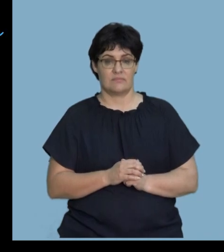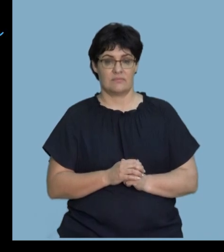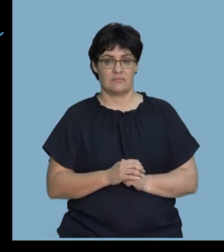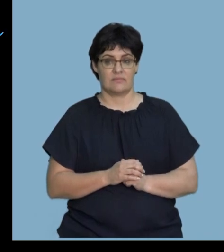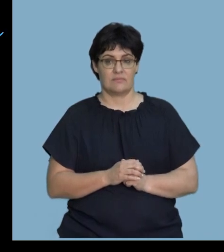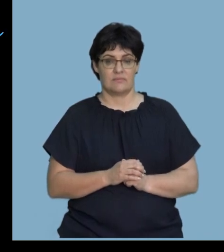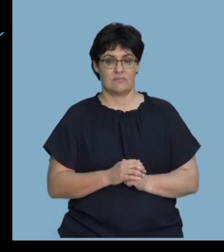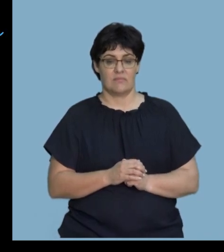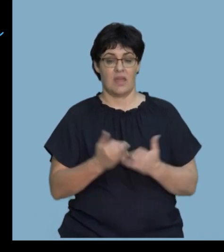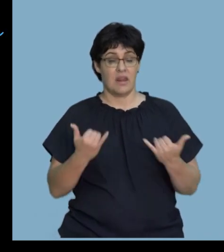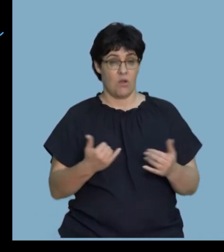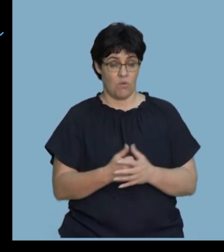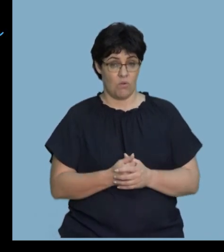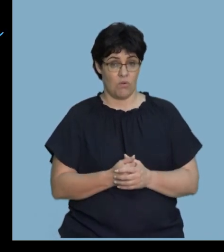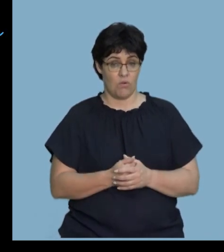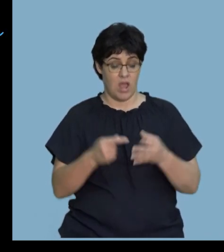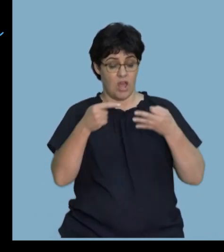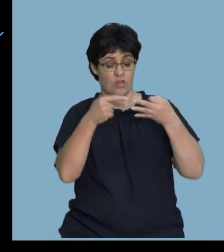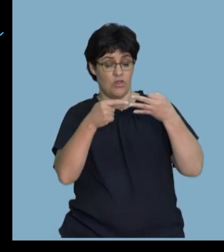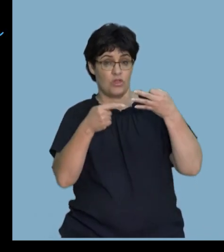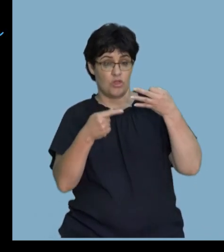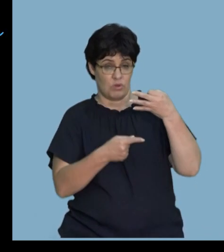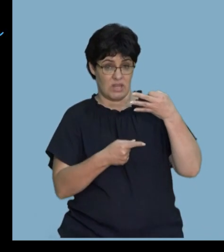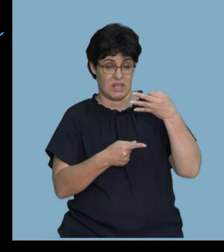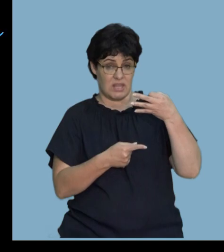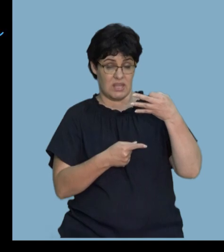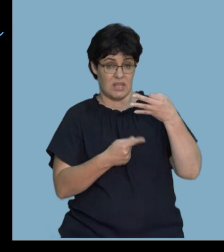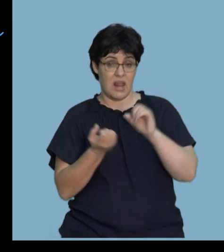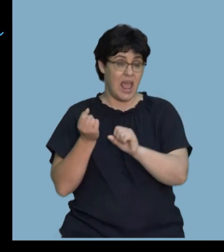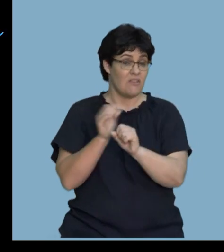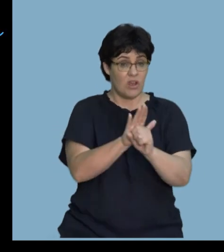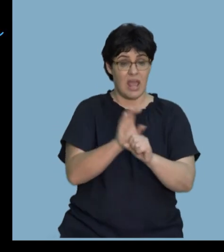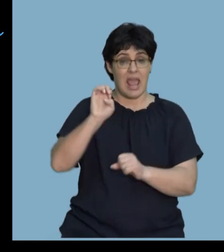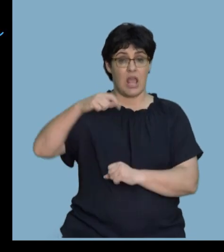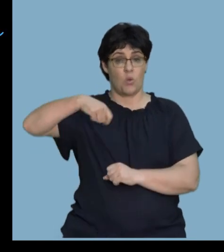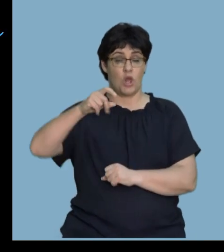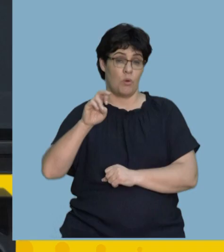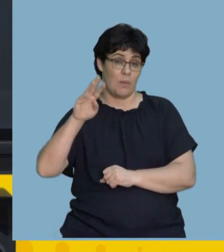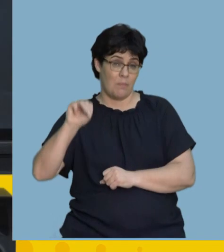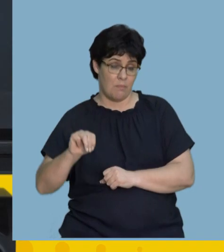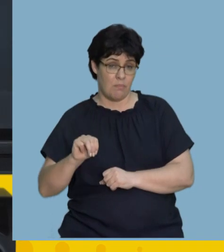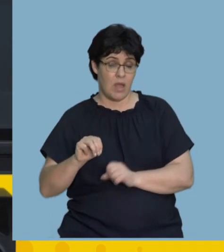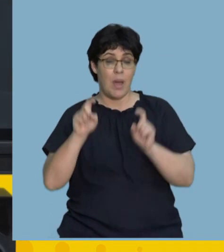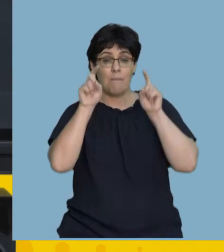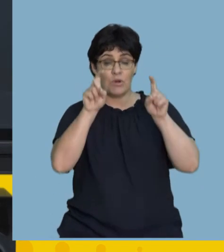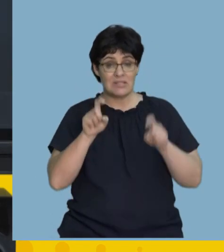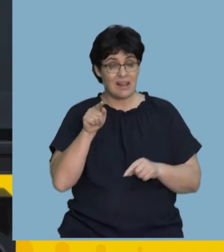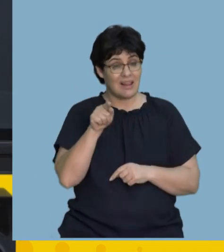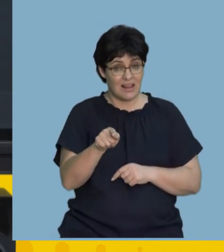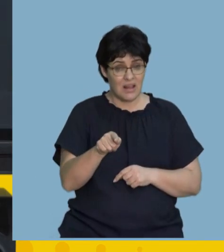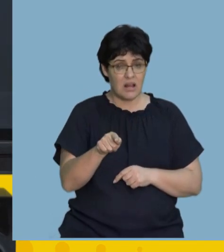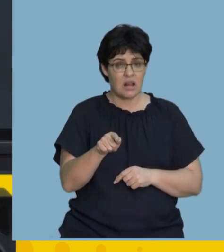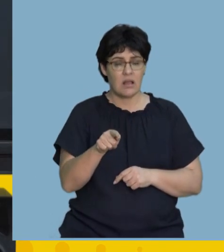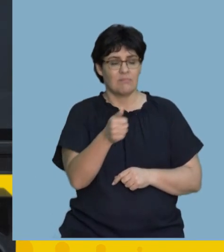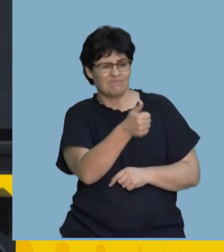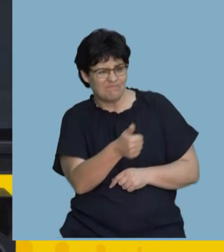Okay, pressure of gases. Now, in these three factors that affect equilibrium, the principle of Le Chatelet is